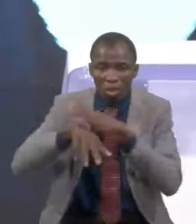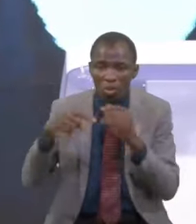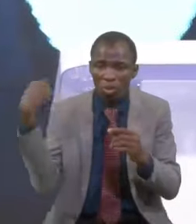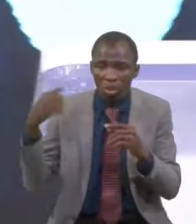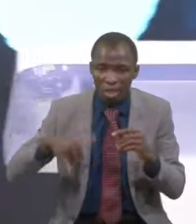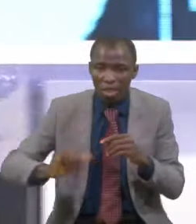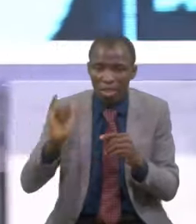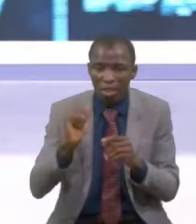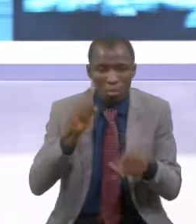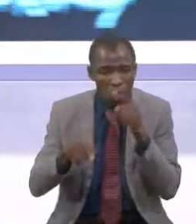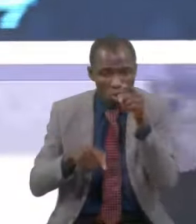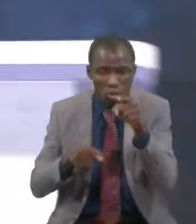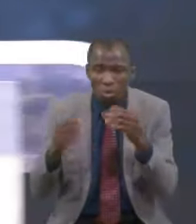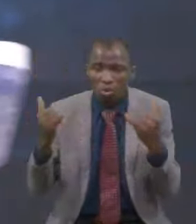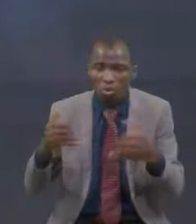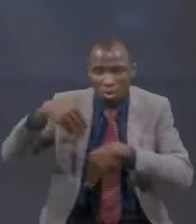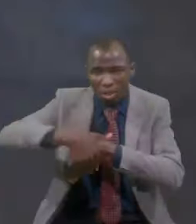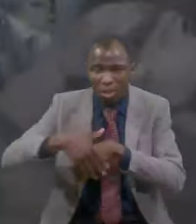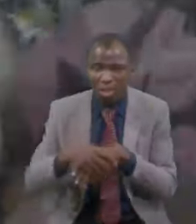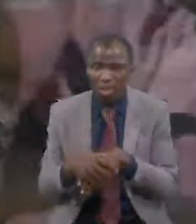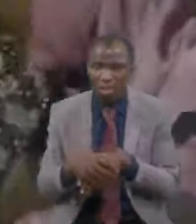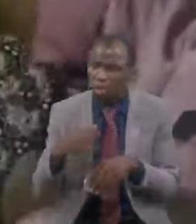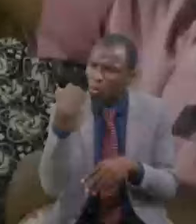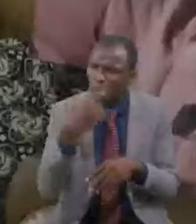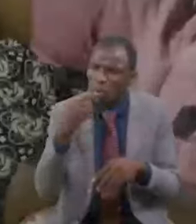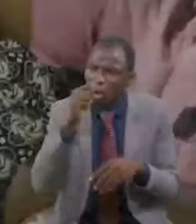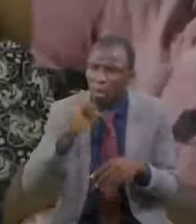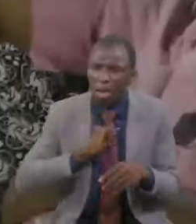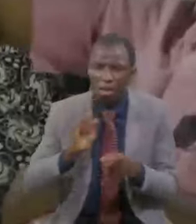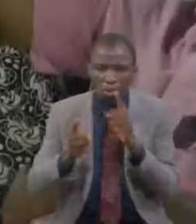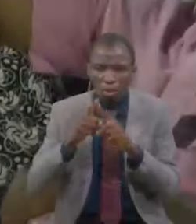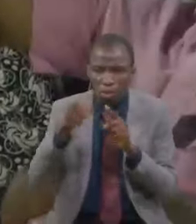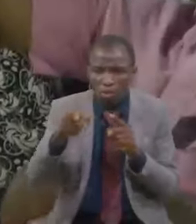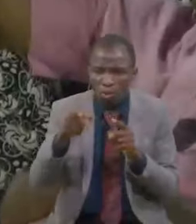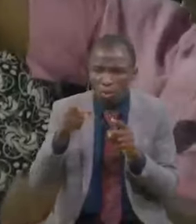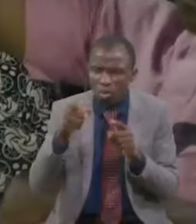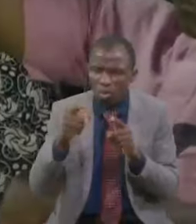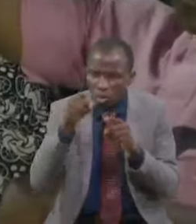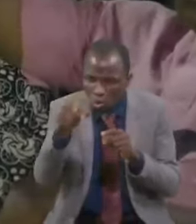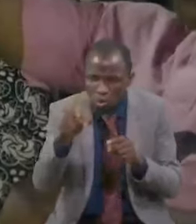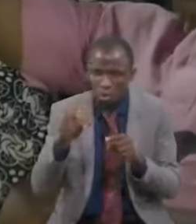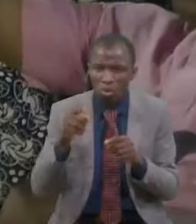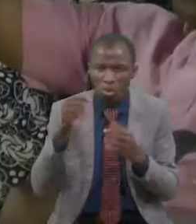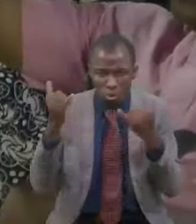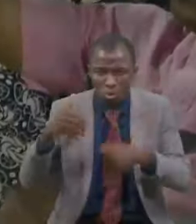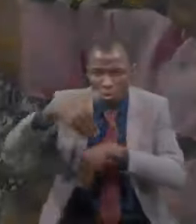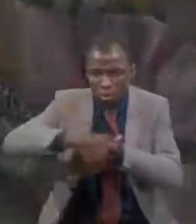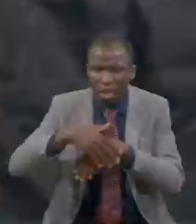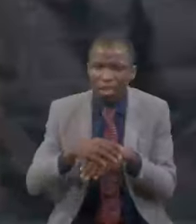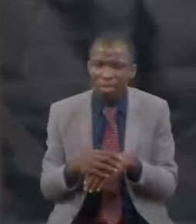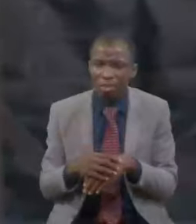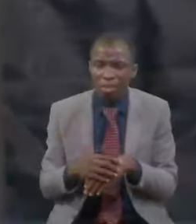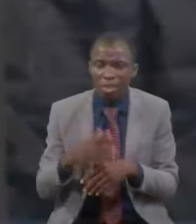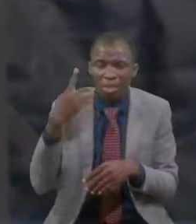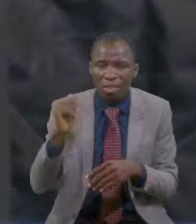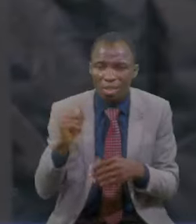tonight, who am I talking to? I say, you tonight, the sign